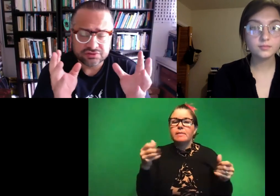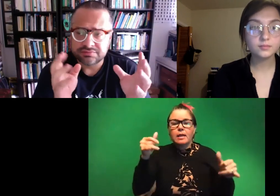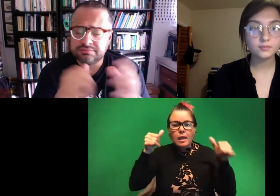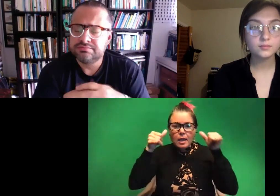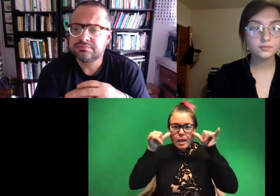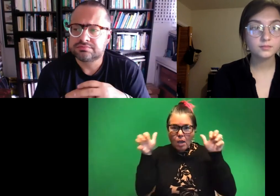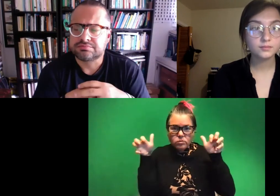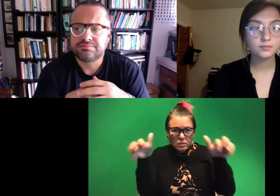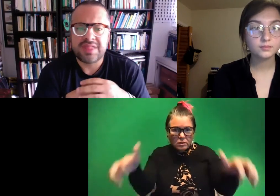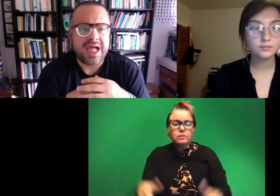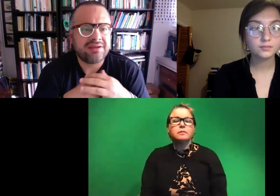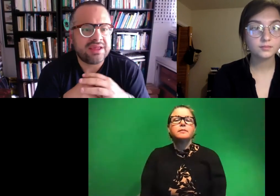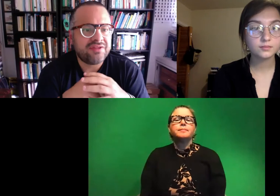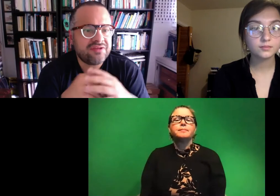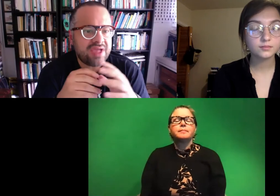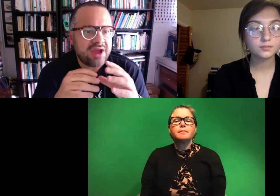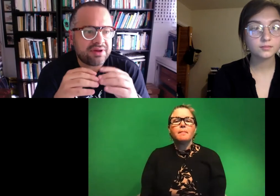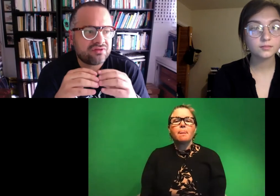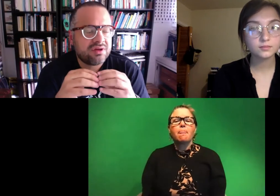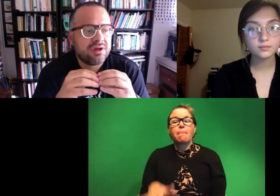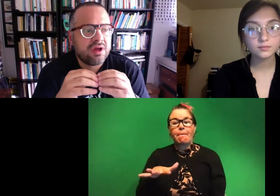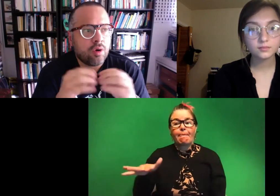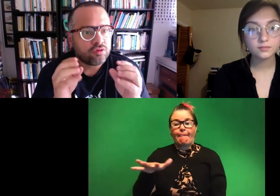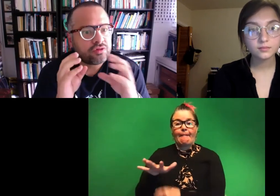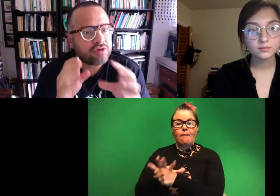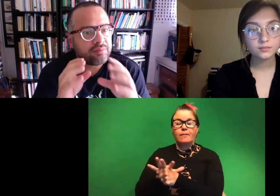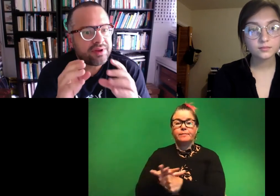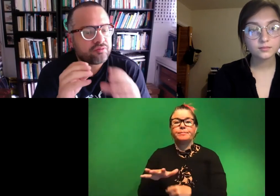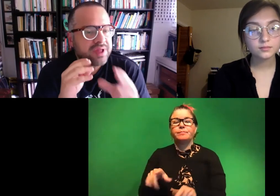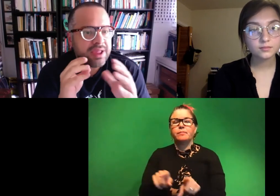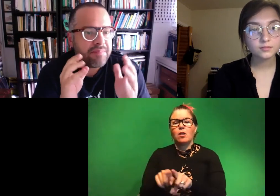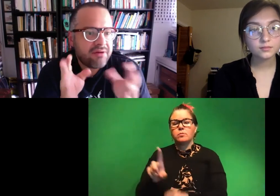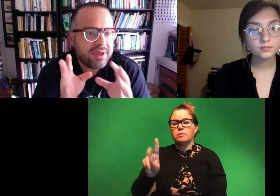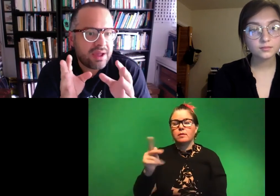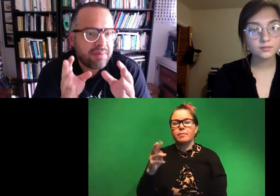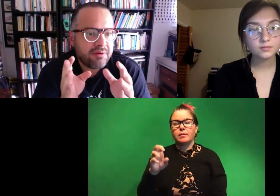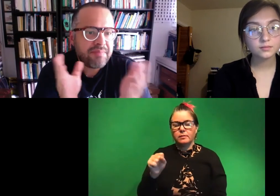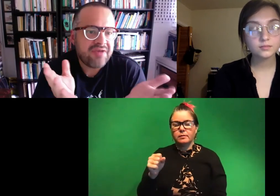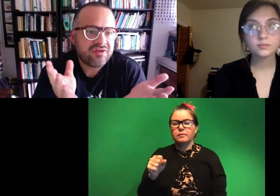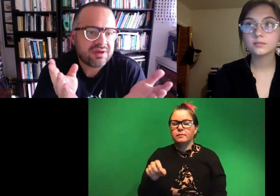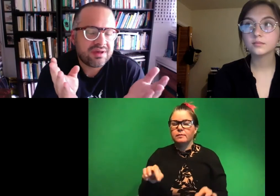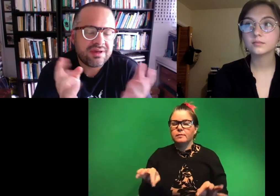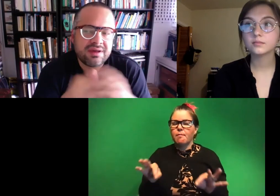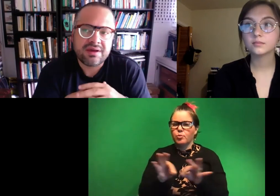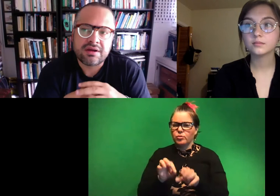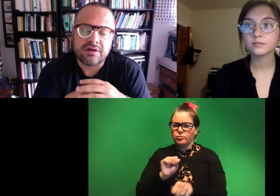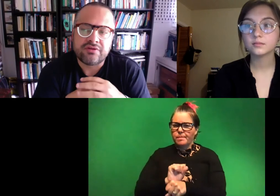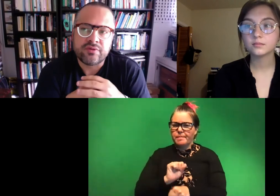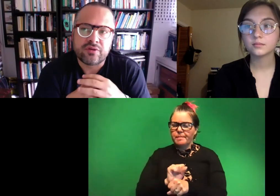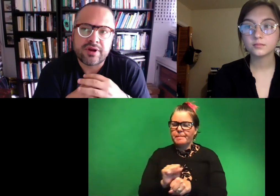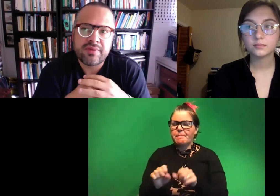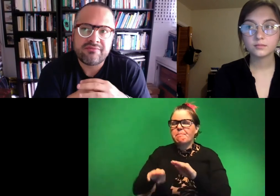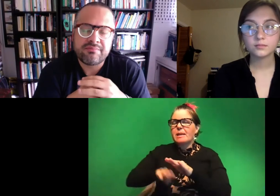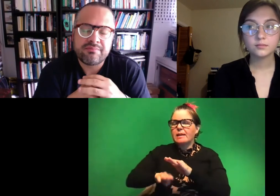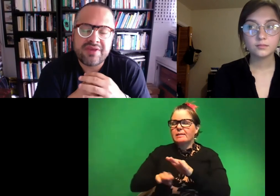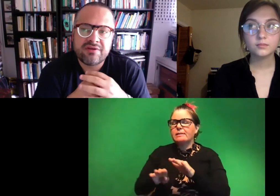cattle, and in these areas, also dung beetles play a very basic contribution,